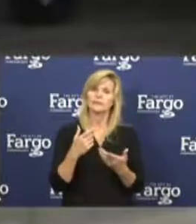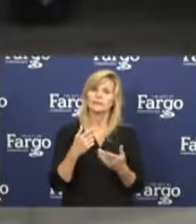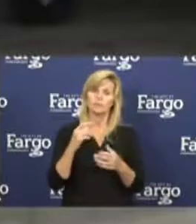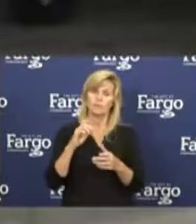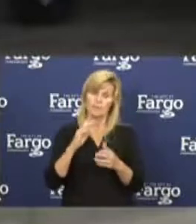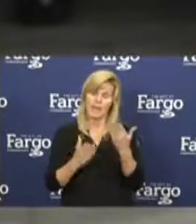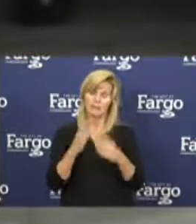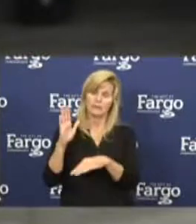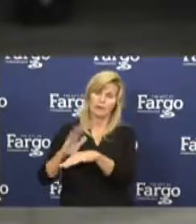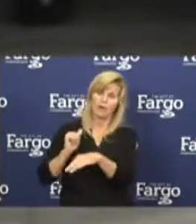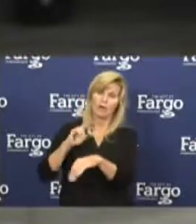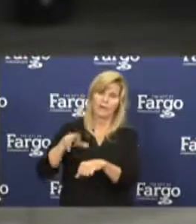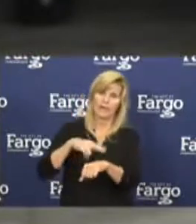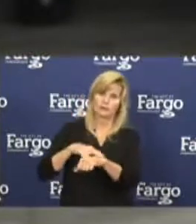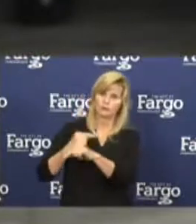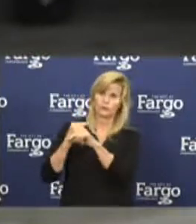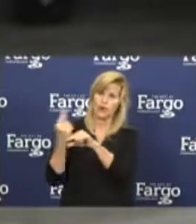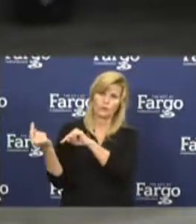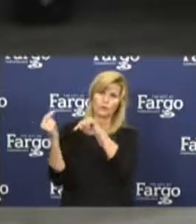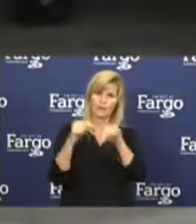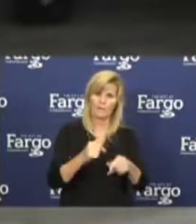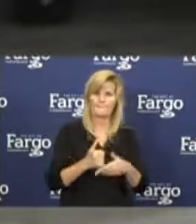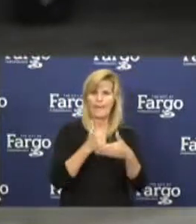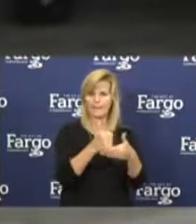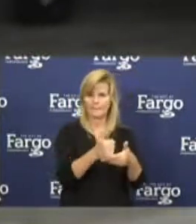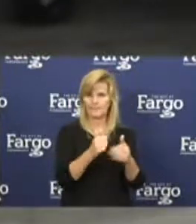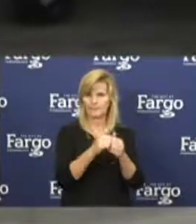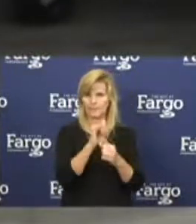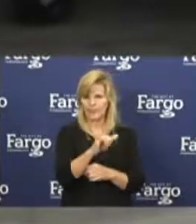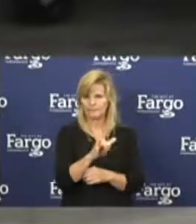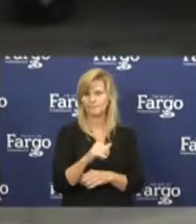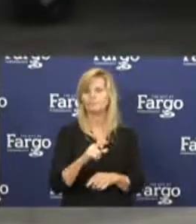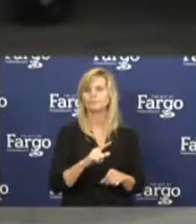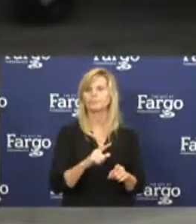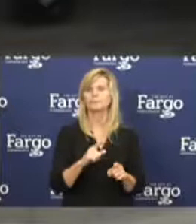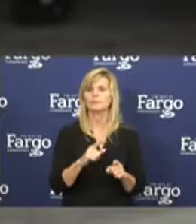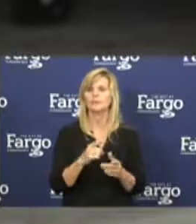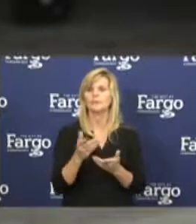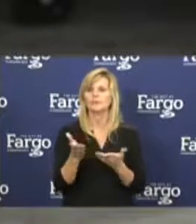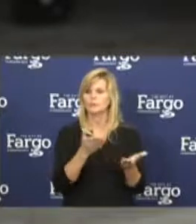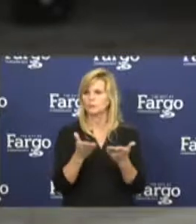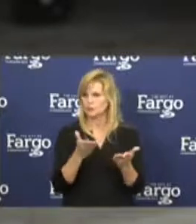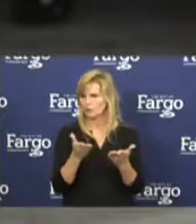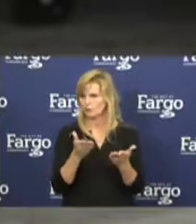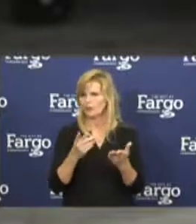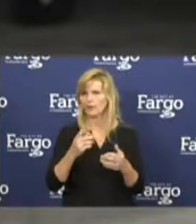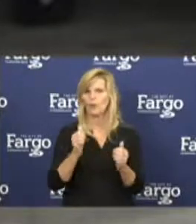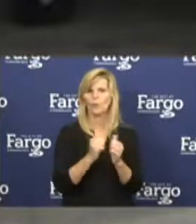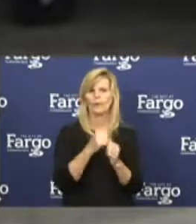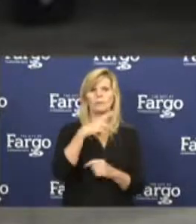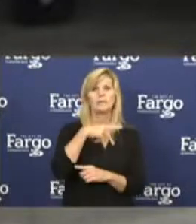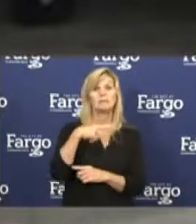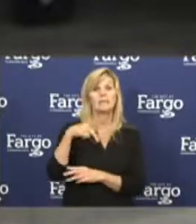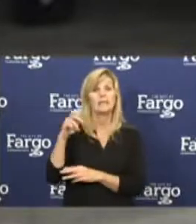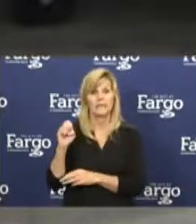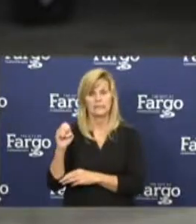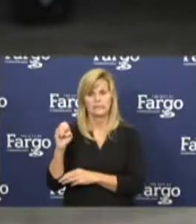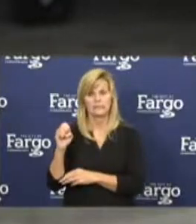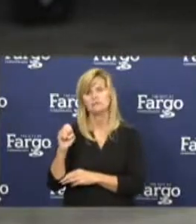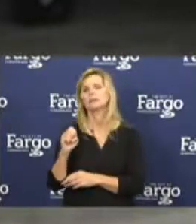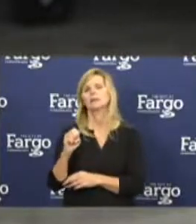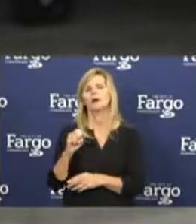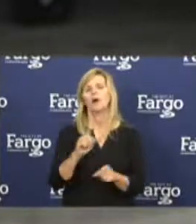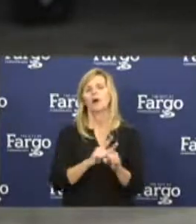Guard to assist in relief efforts, preserve the personal protective equipment, and then efforts to